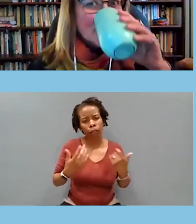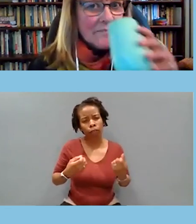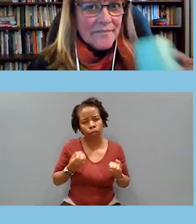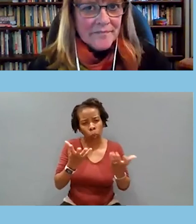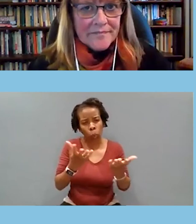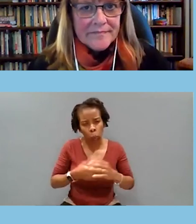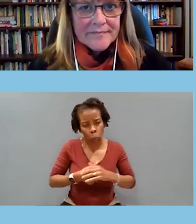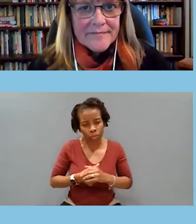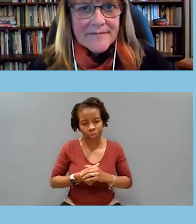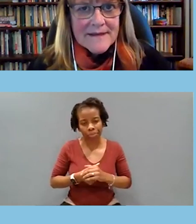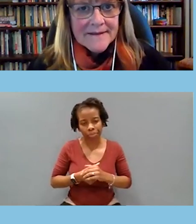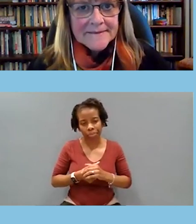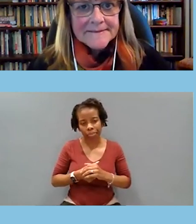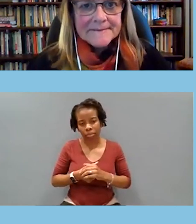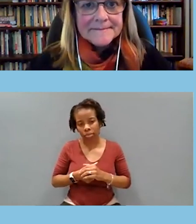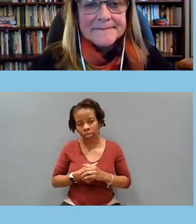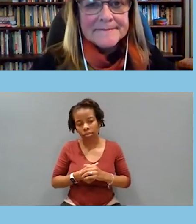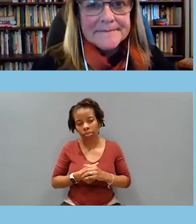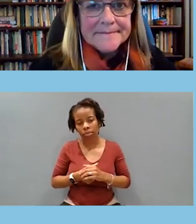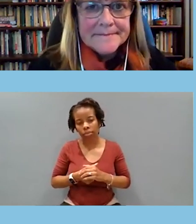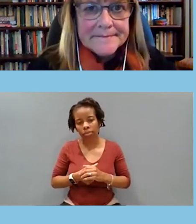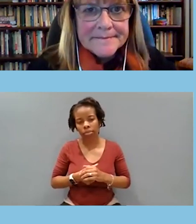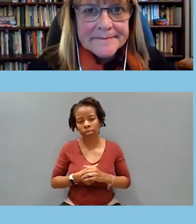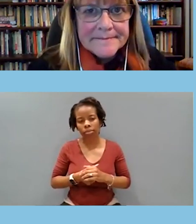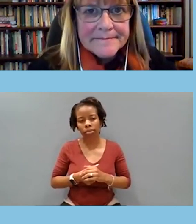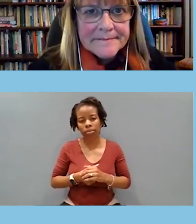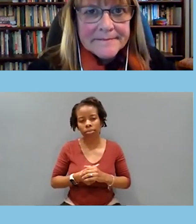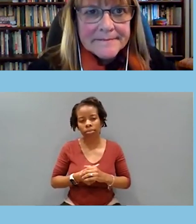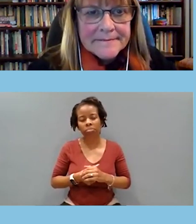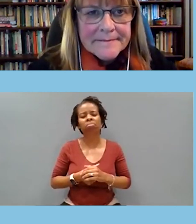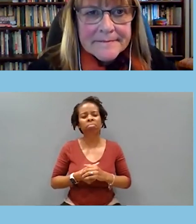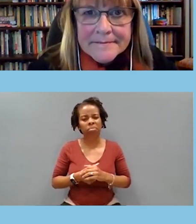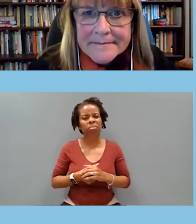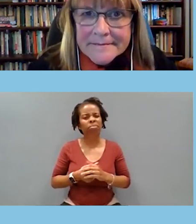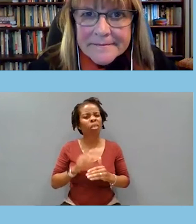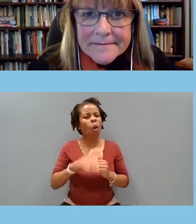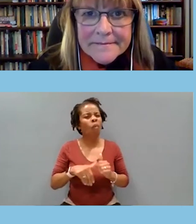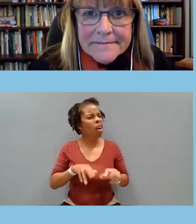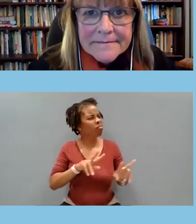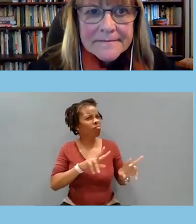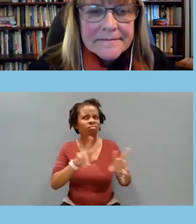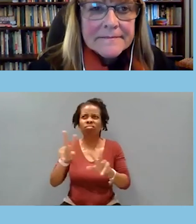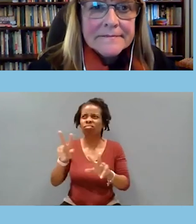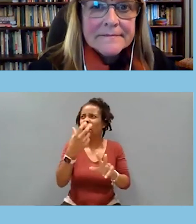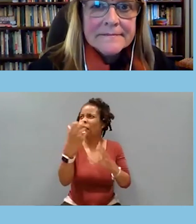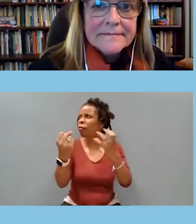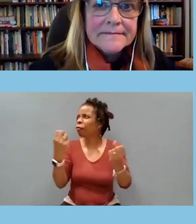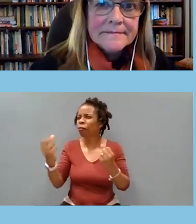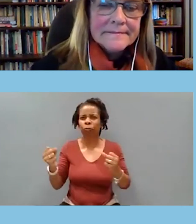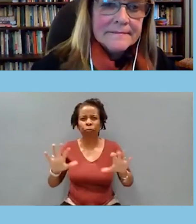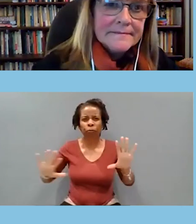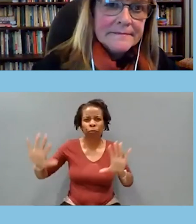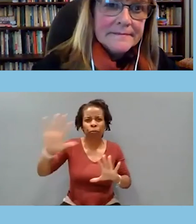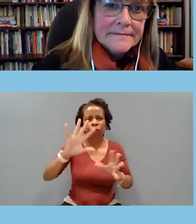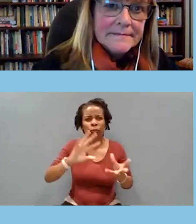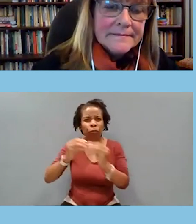It's really interesting thinking about the aesthetics here, because I think this really came out when